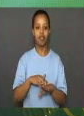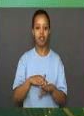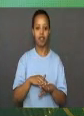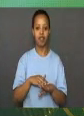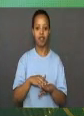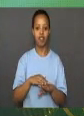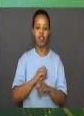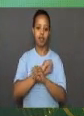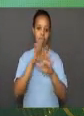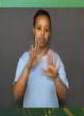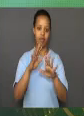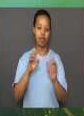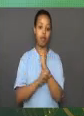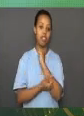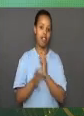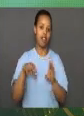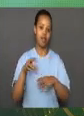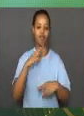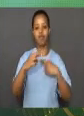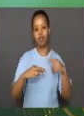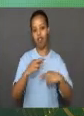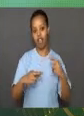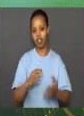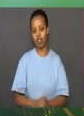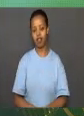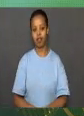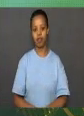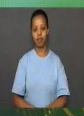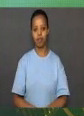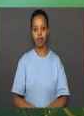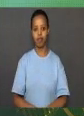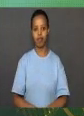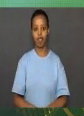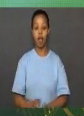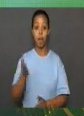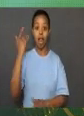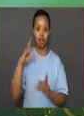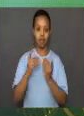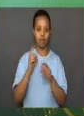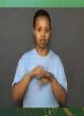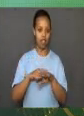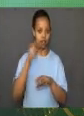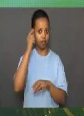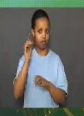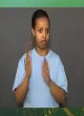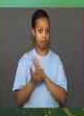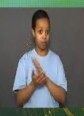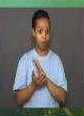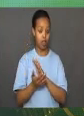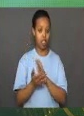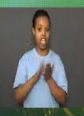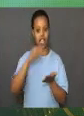on light-dependent reactions. In the last lesson, you learned